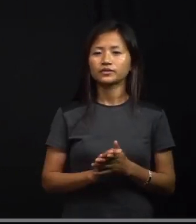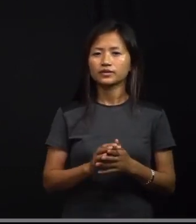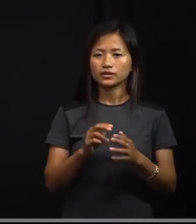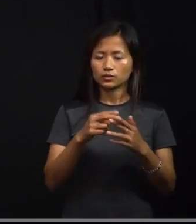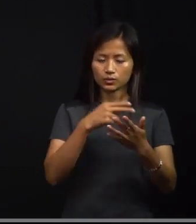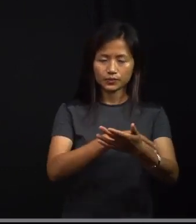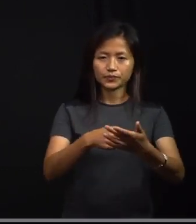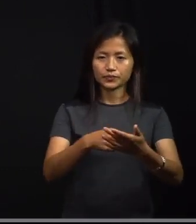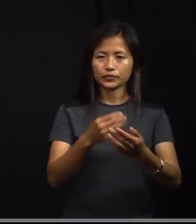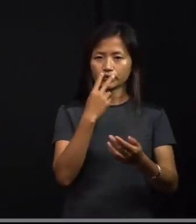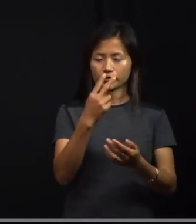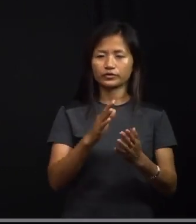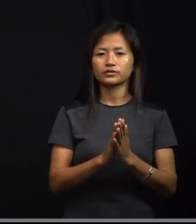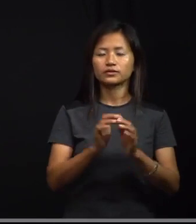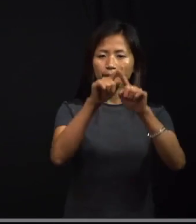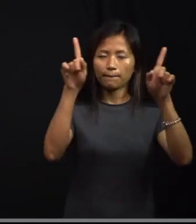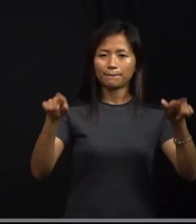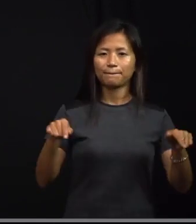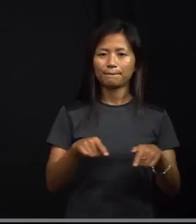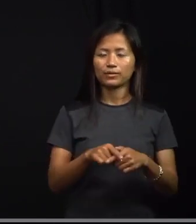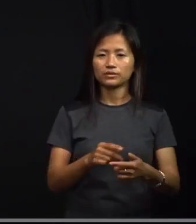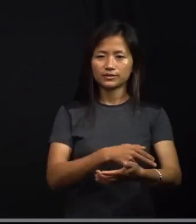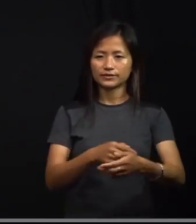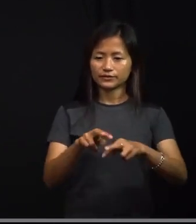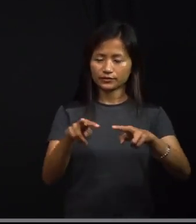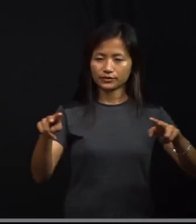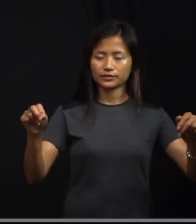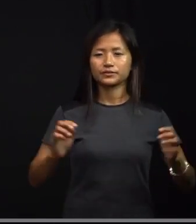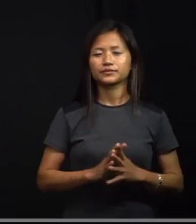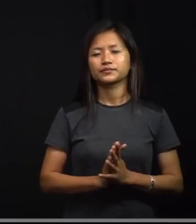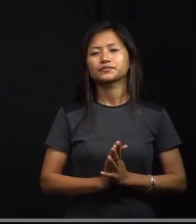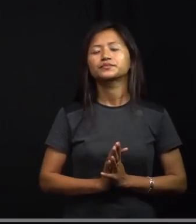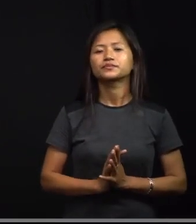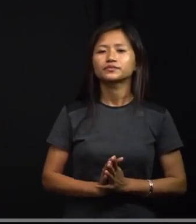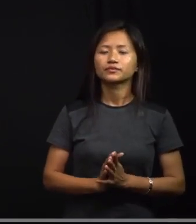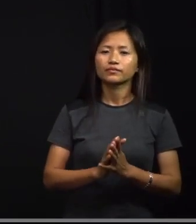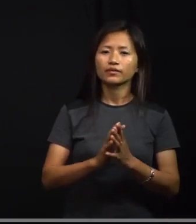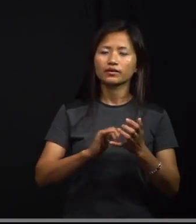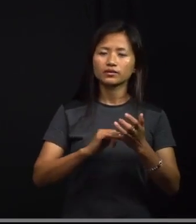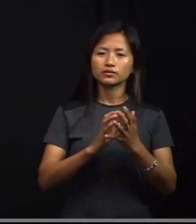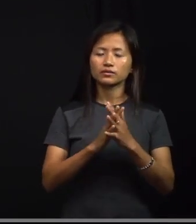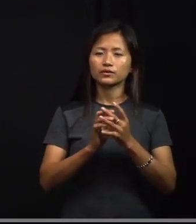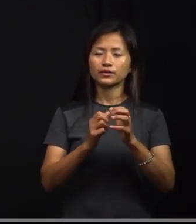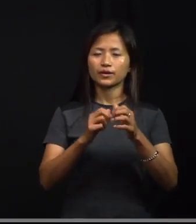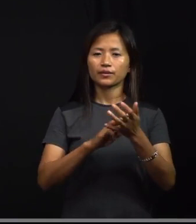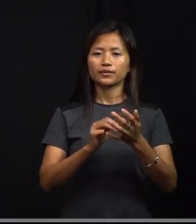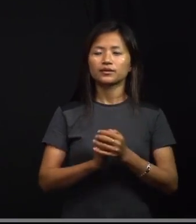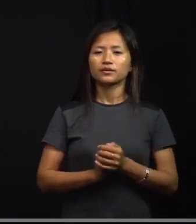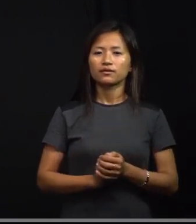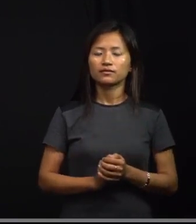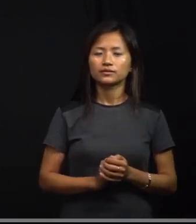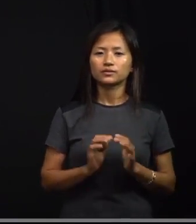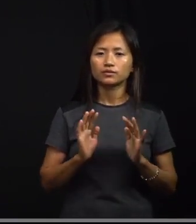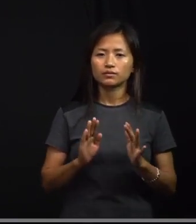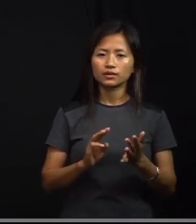Rig Veda, Kautilya, and then we have Rabindranath Tagore, we have Swami Vivekananda, and then we